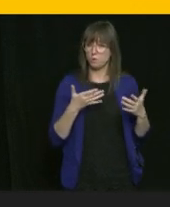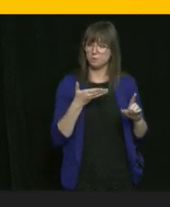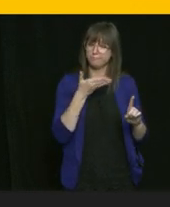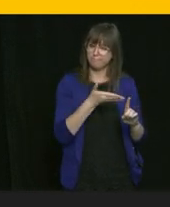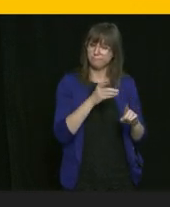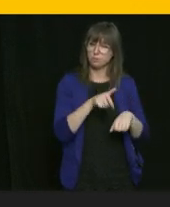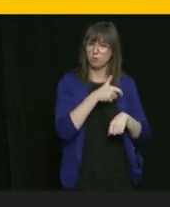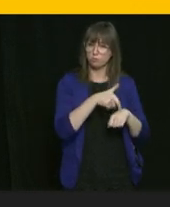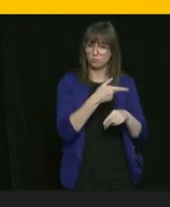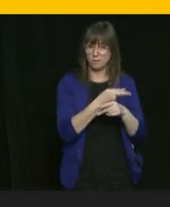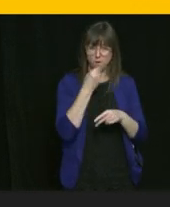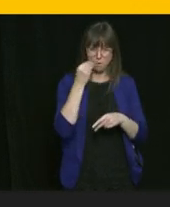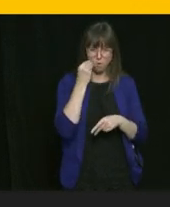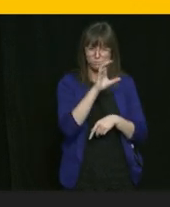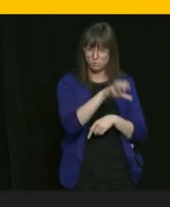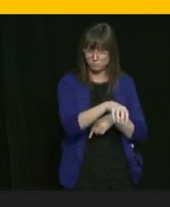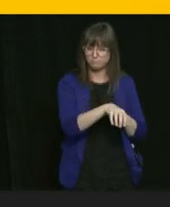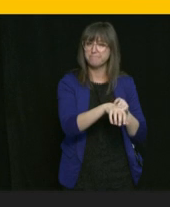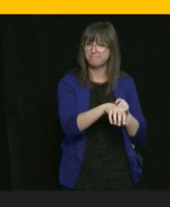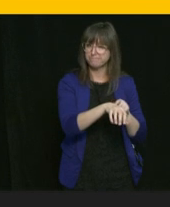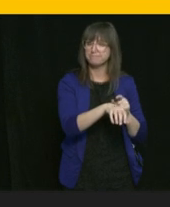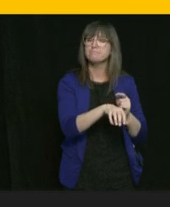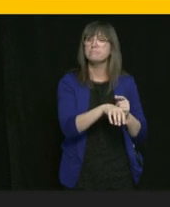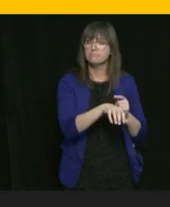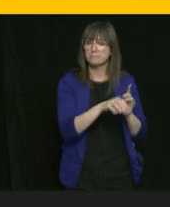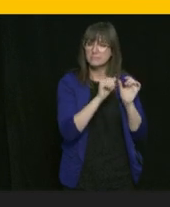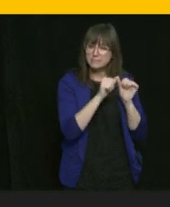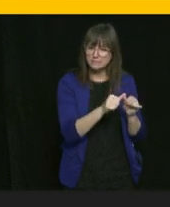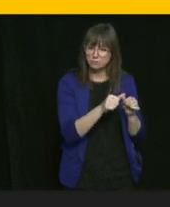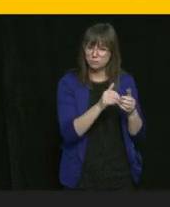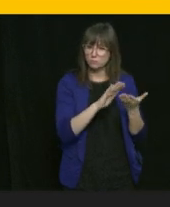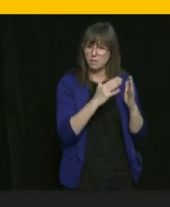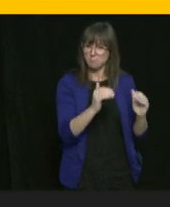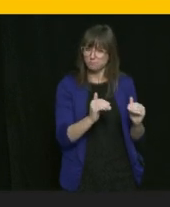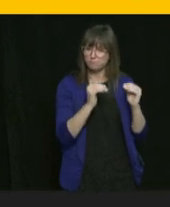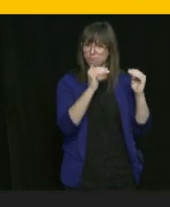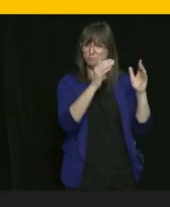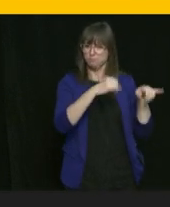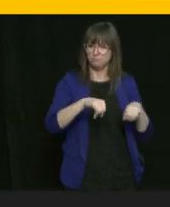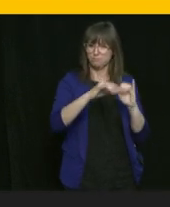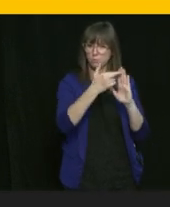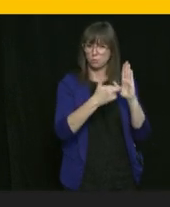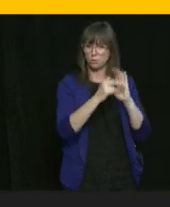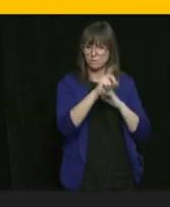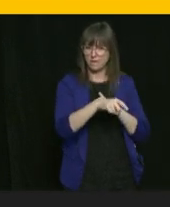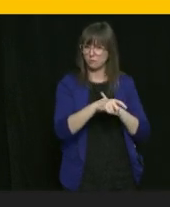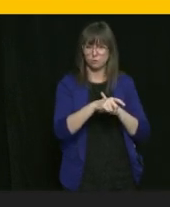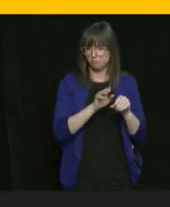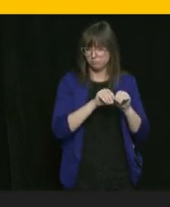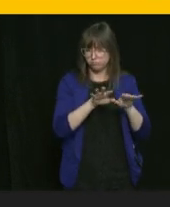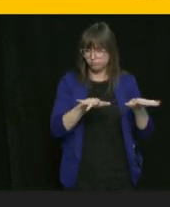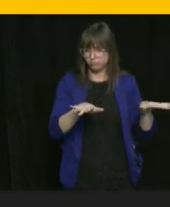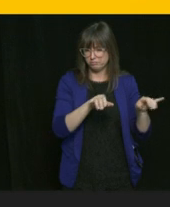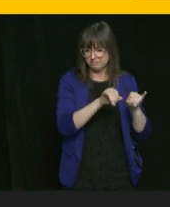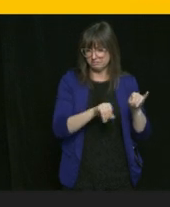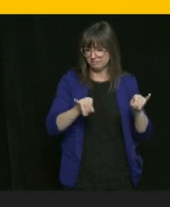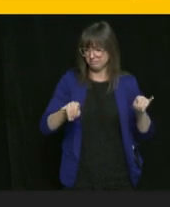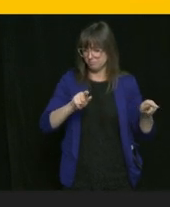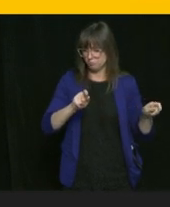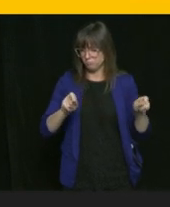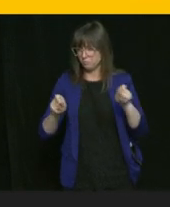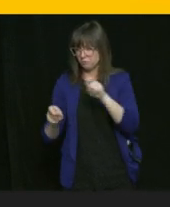in long-term care facilities, where we must continue to strengthen measures to prevent introductions and control spread during the course of the